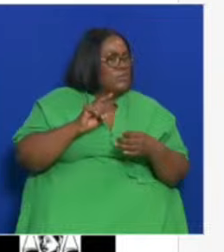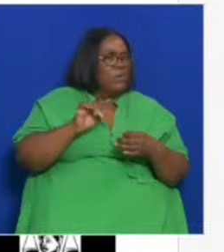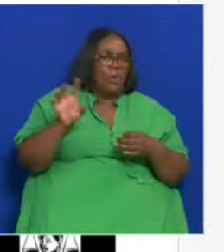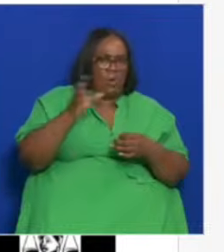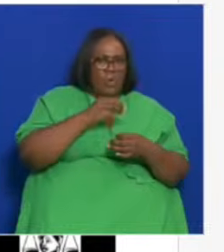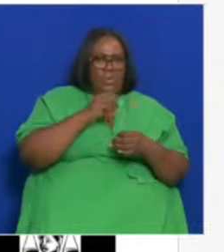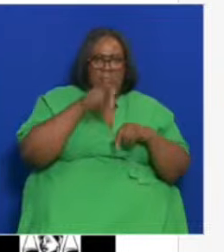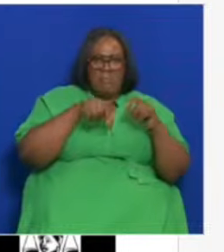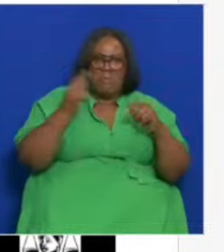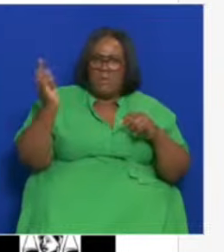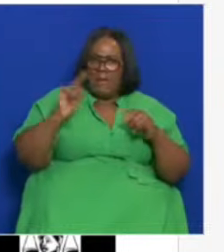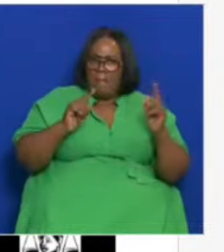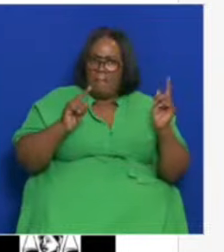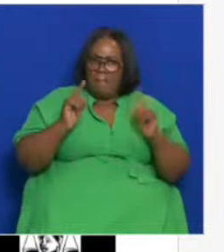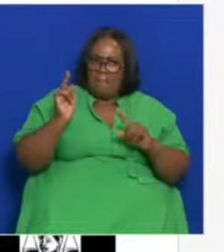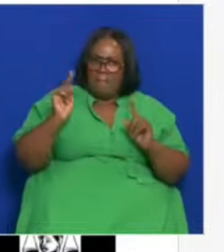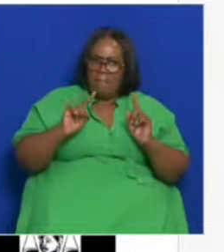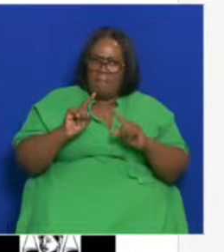So